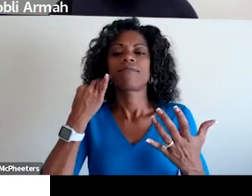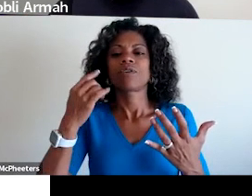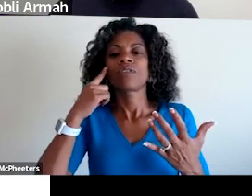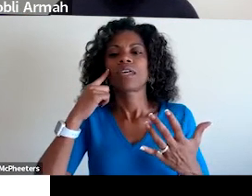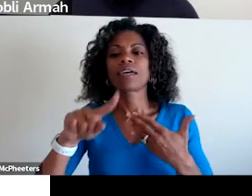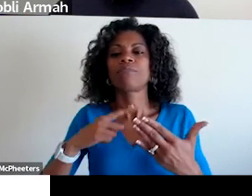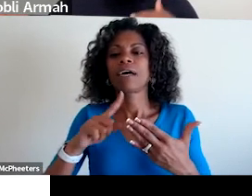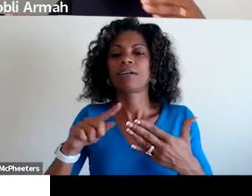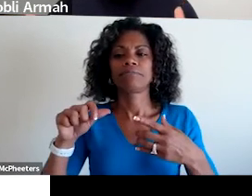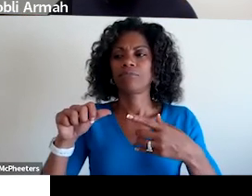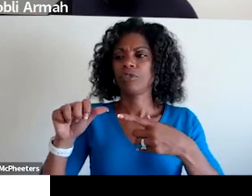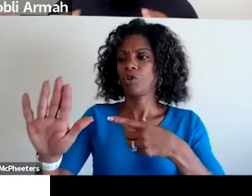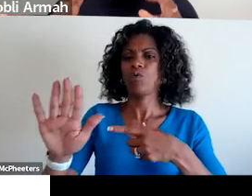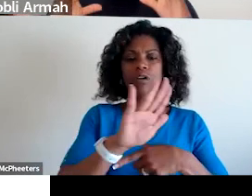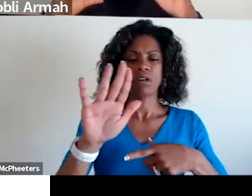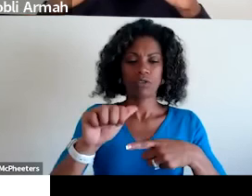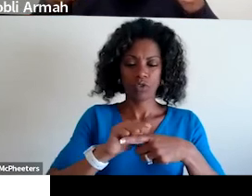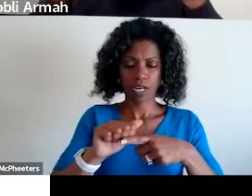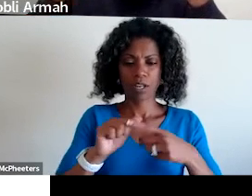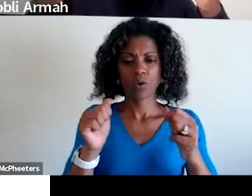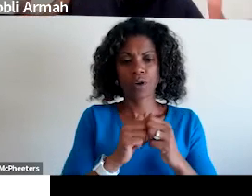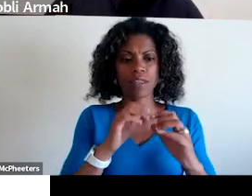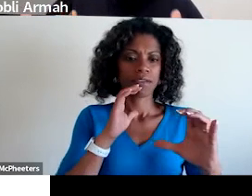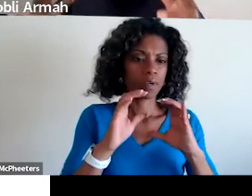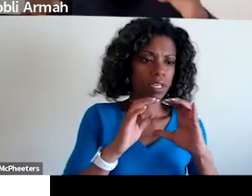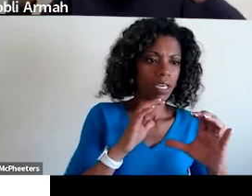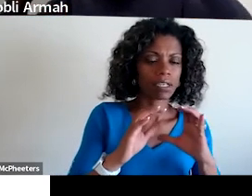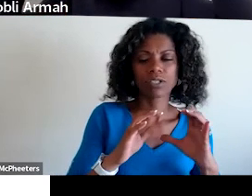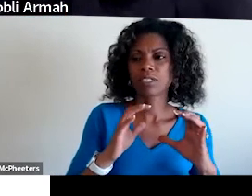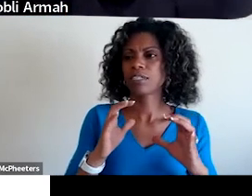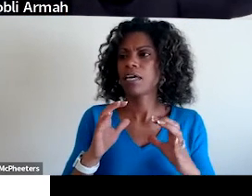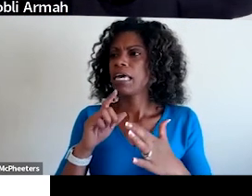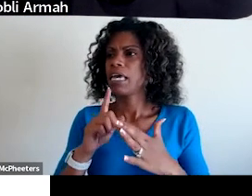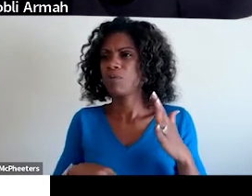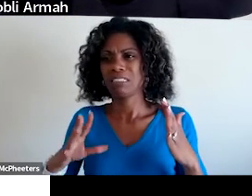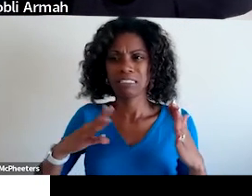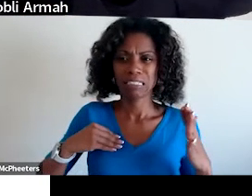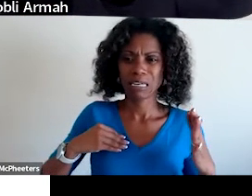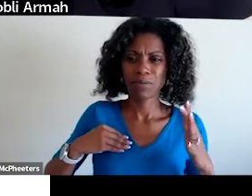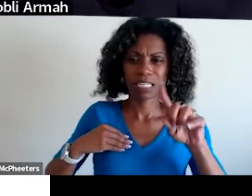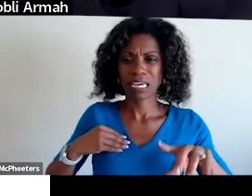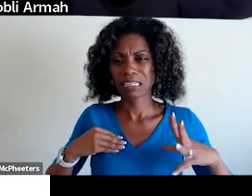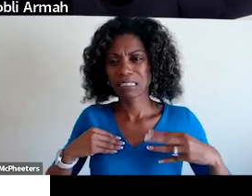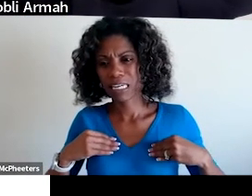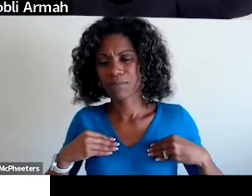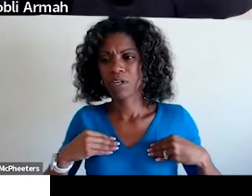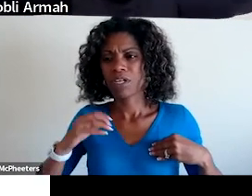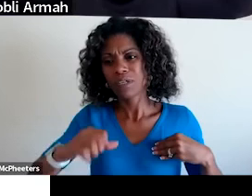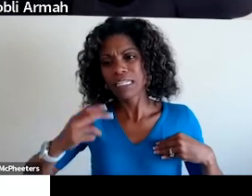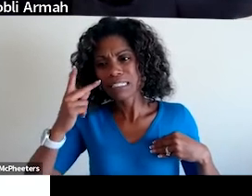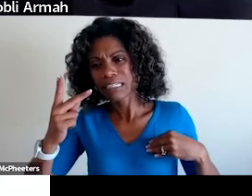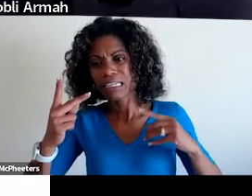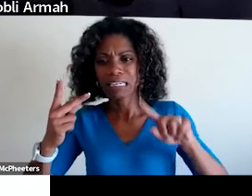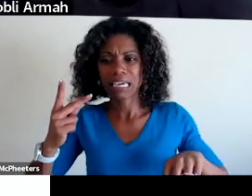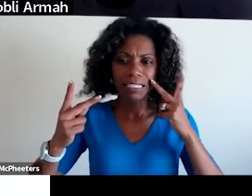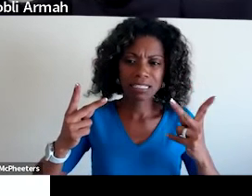go to the next slide in communications and like, what is palatable? Like, the events and the public discourse is